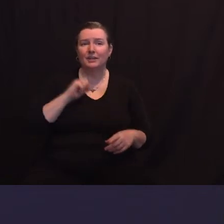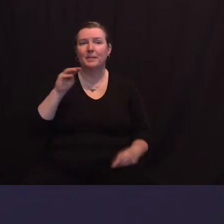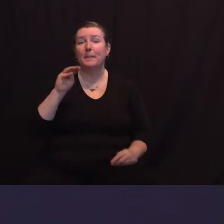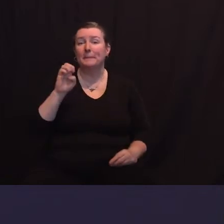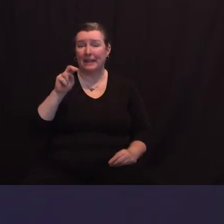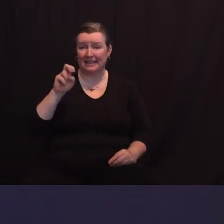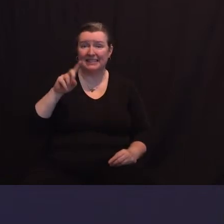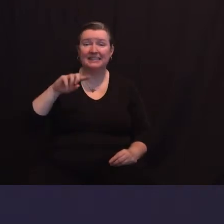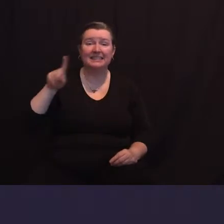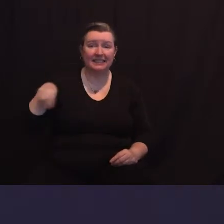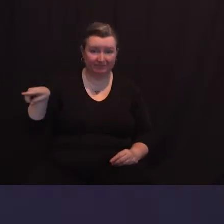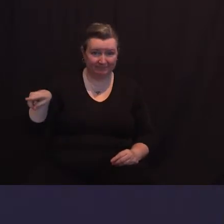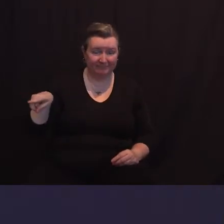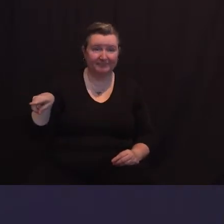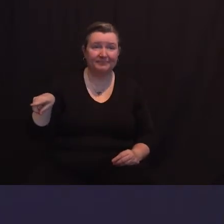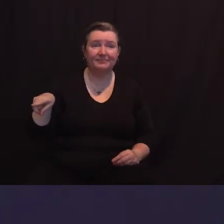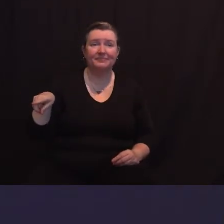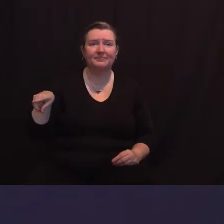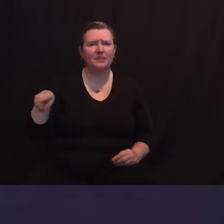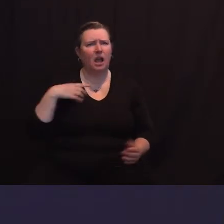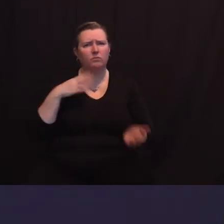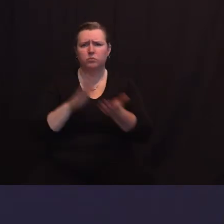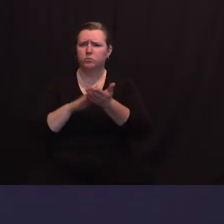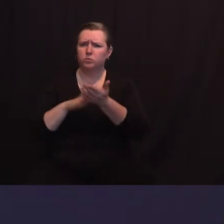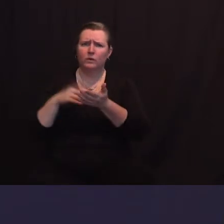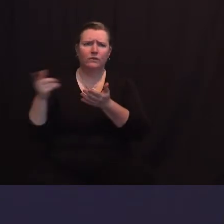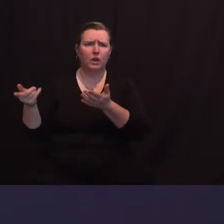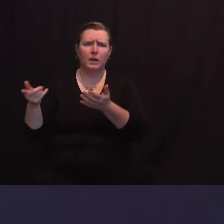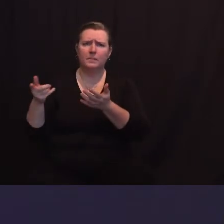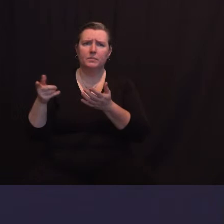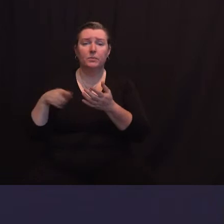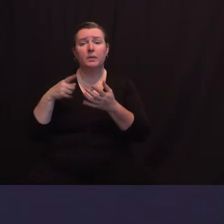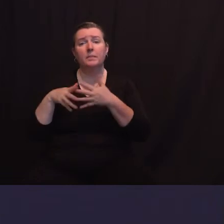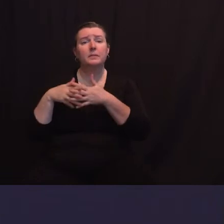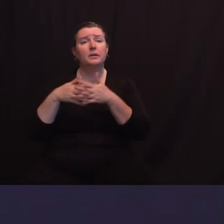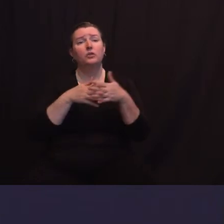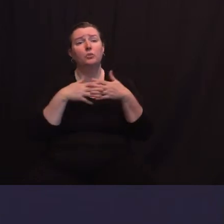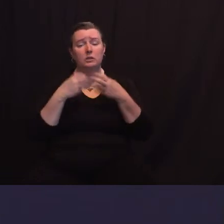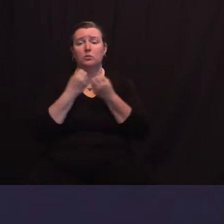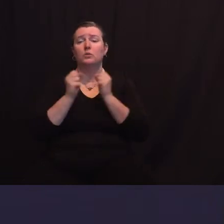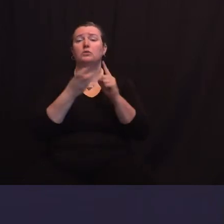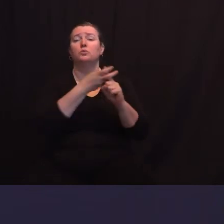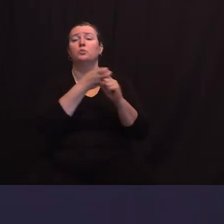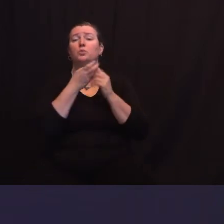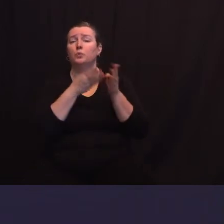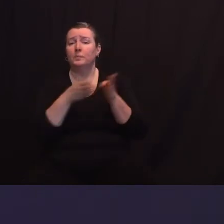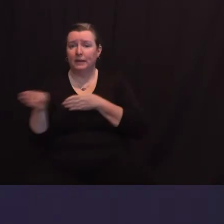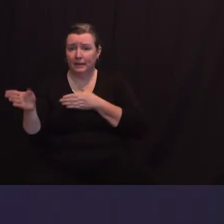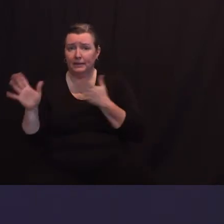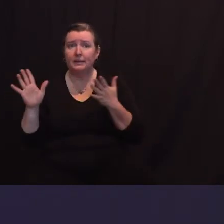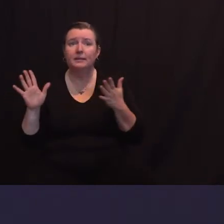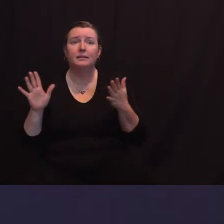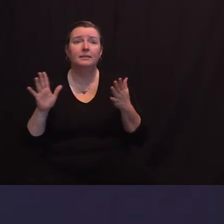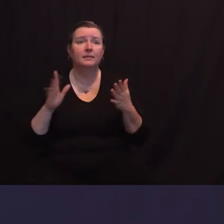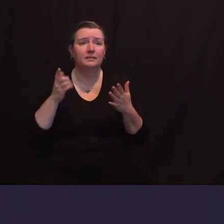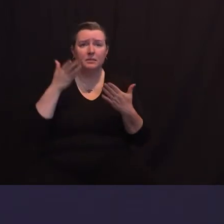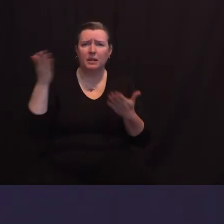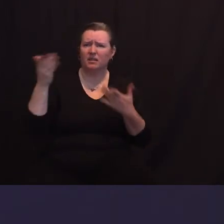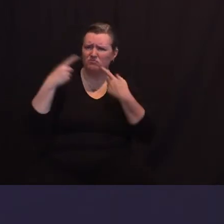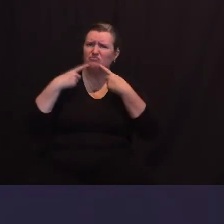the American Rescue Plan as it relates to the Senate side of this. I don't think we would have gotten it if it weren't for Bob Menendez,